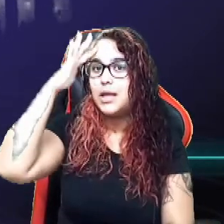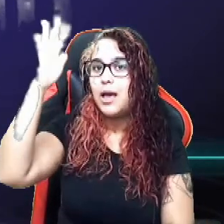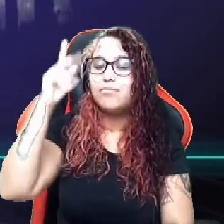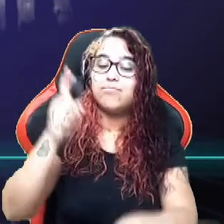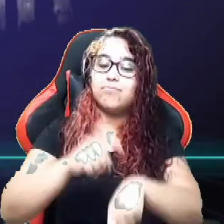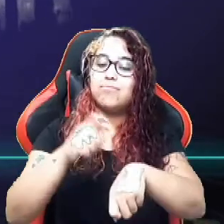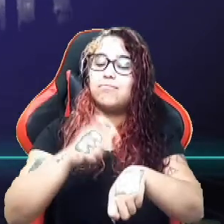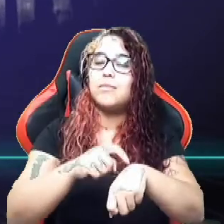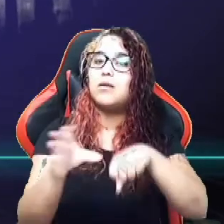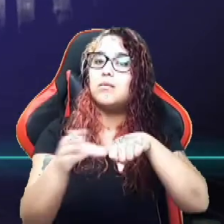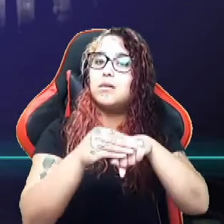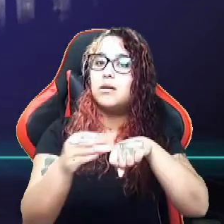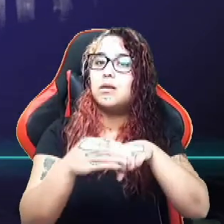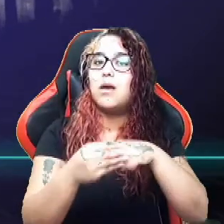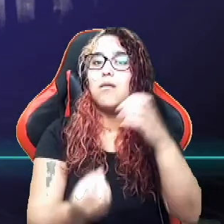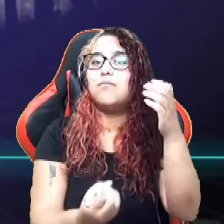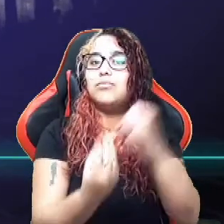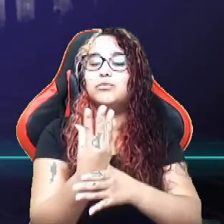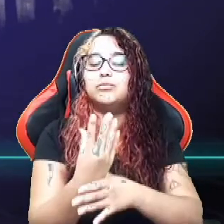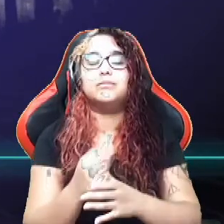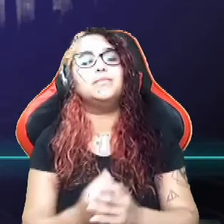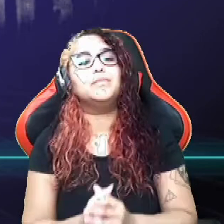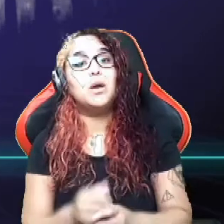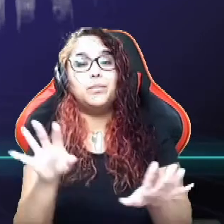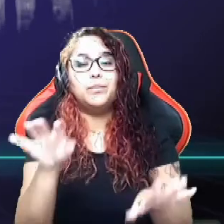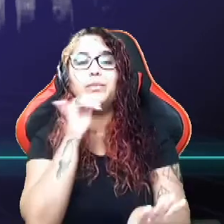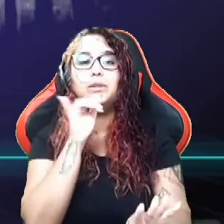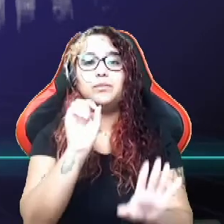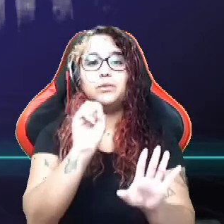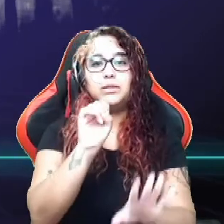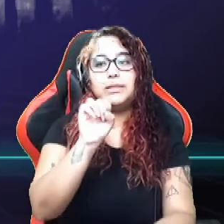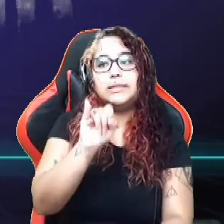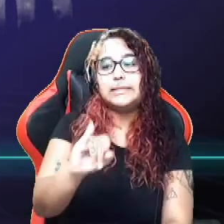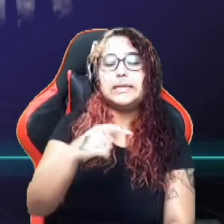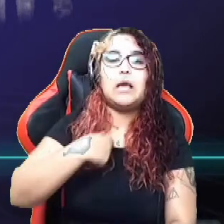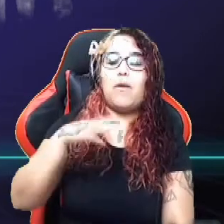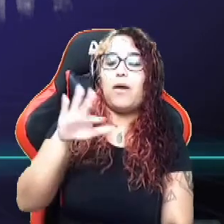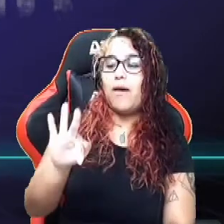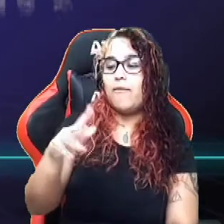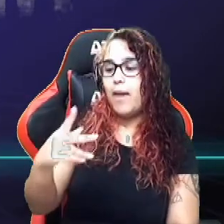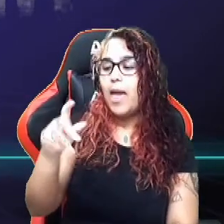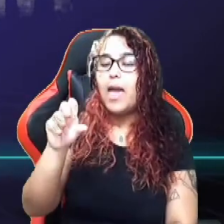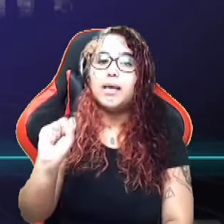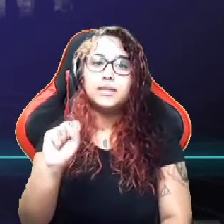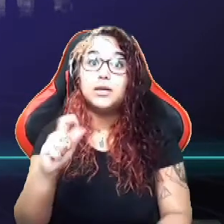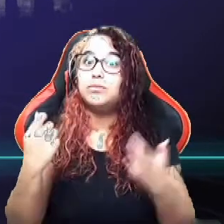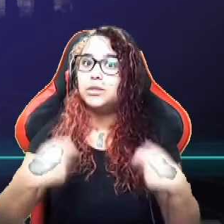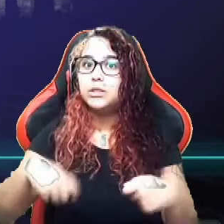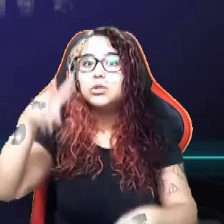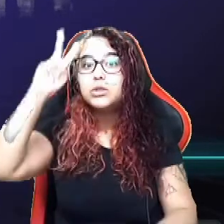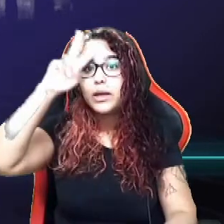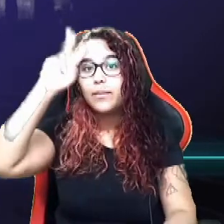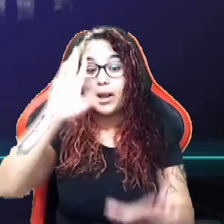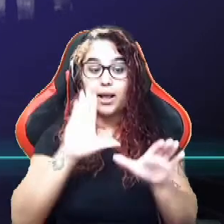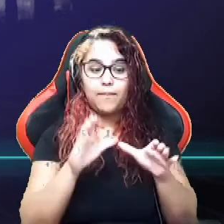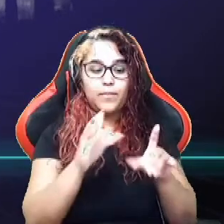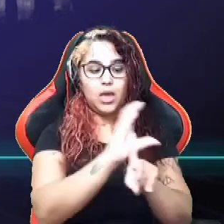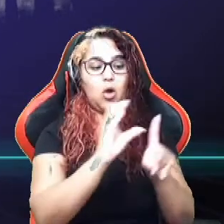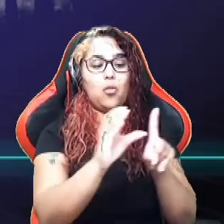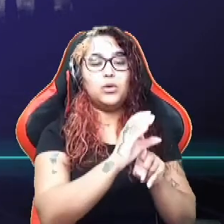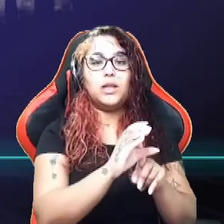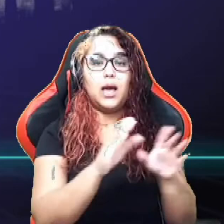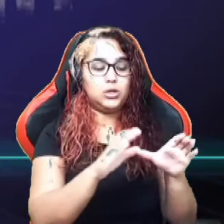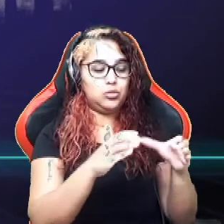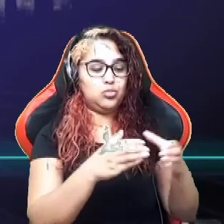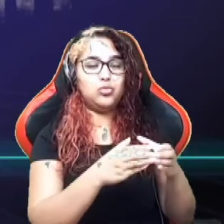content. Understand this community goes way beyond who we are. So, yes, I may create content